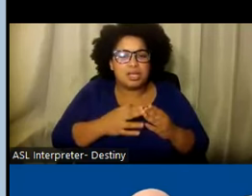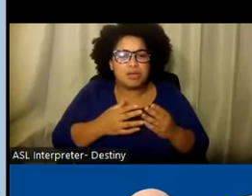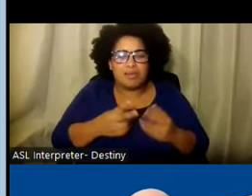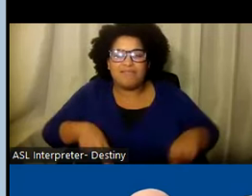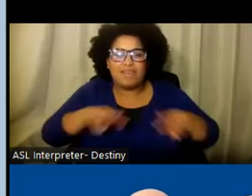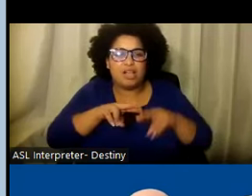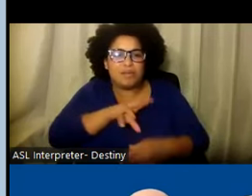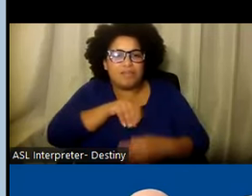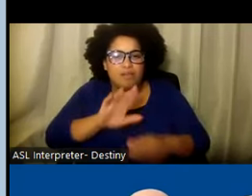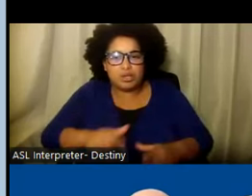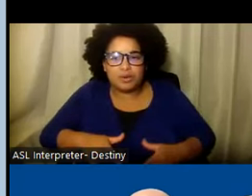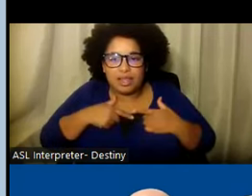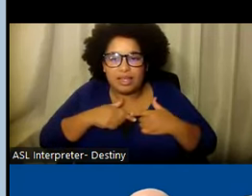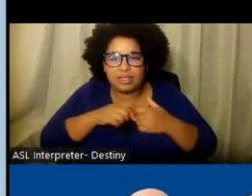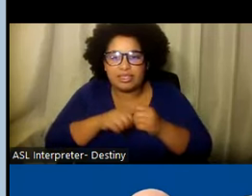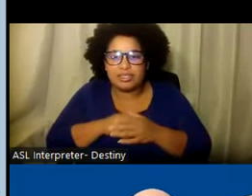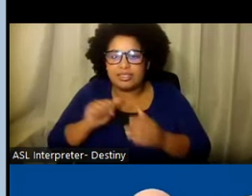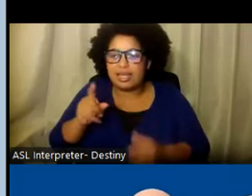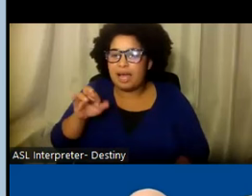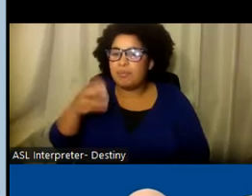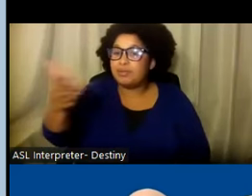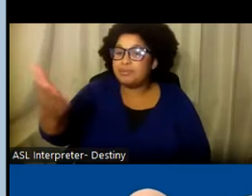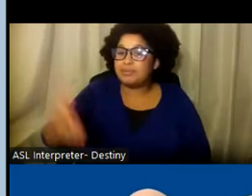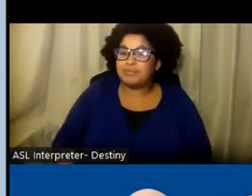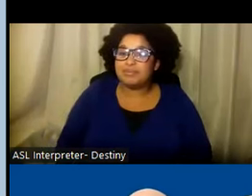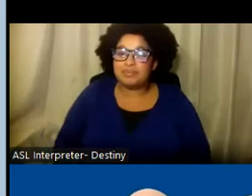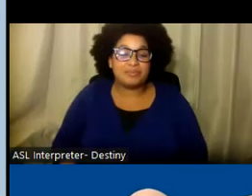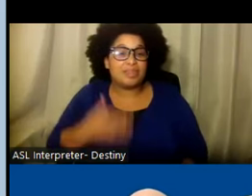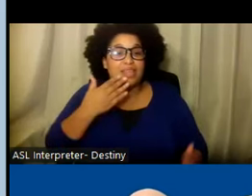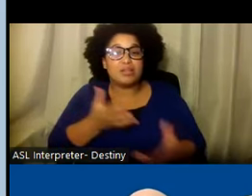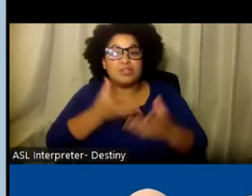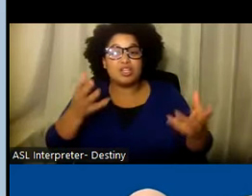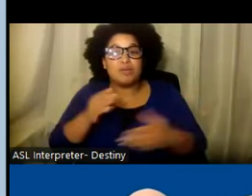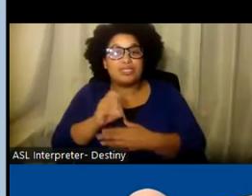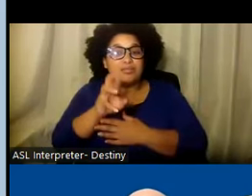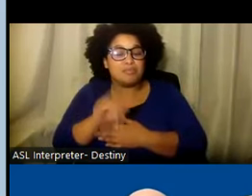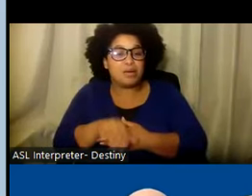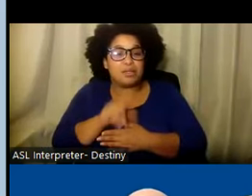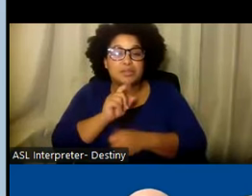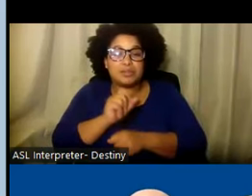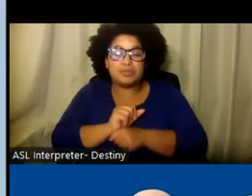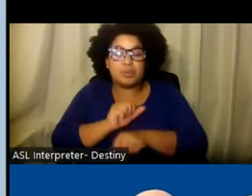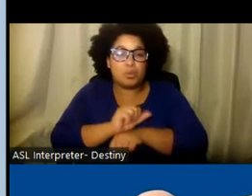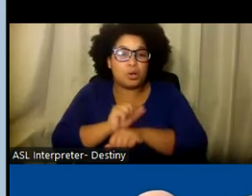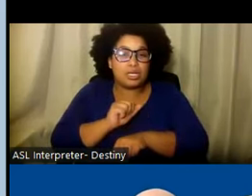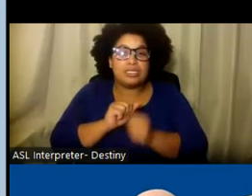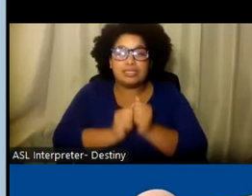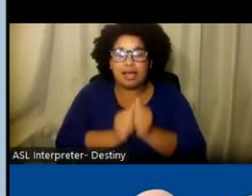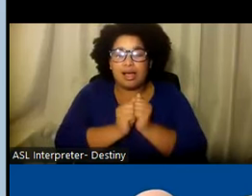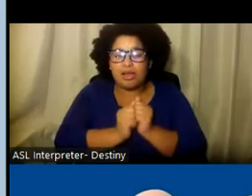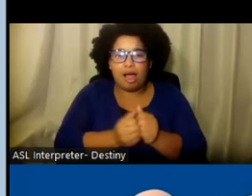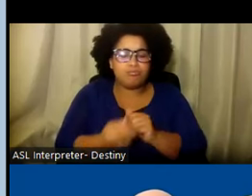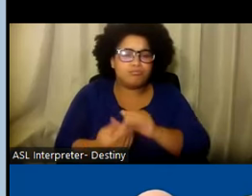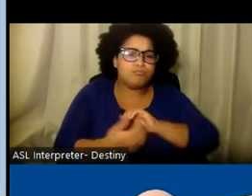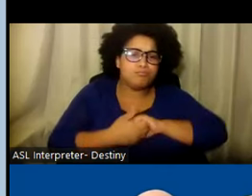part of your lives. Amber. Yeah, thank you so much, Barry. The partnership that we